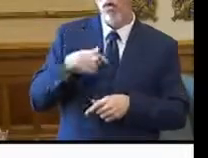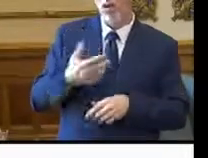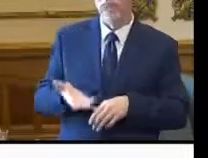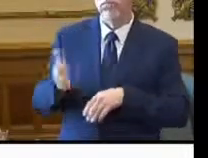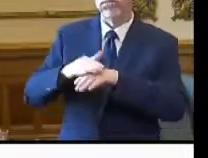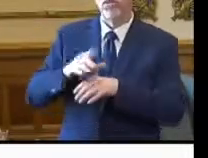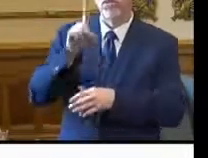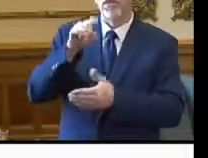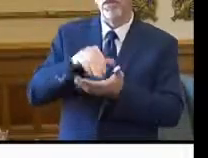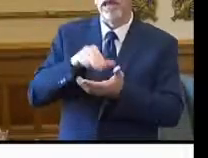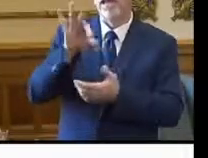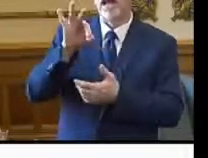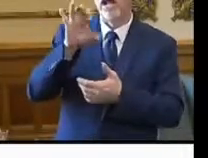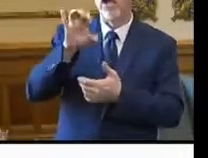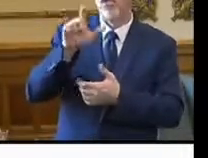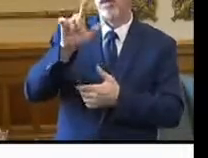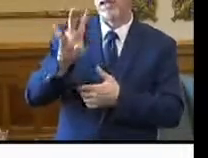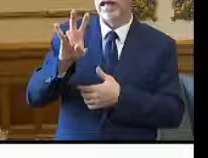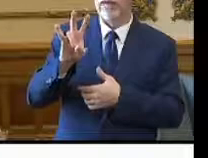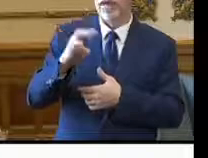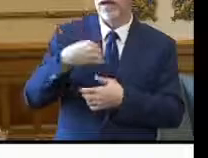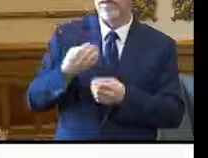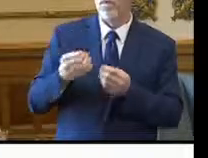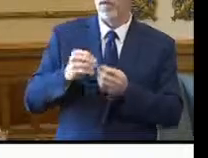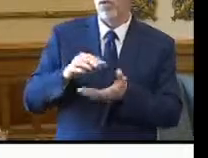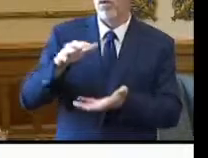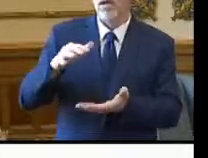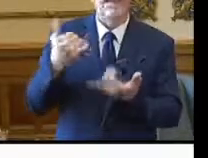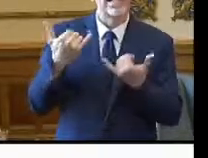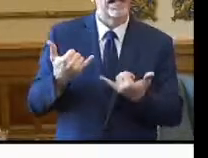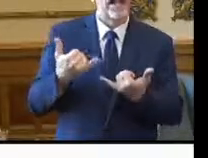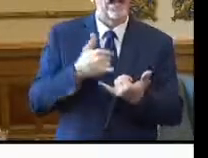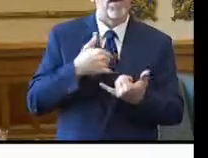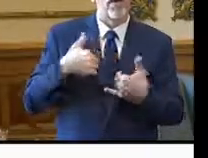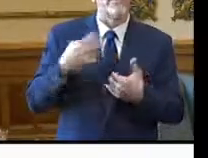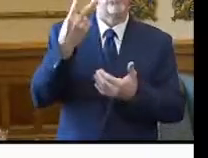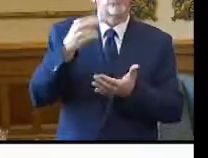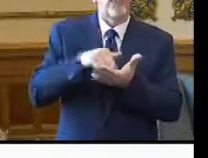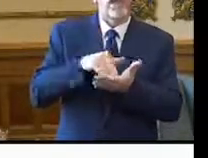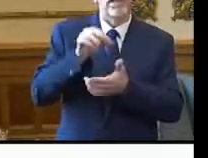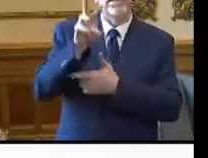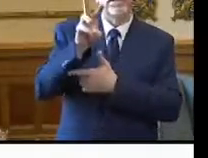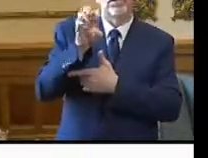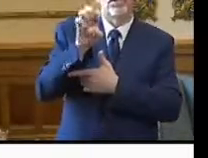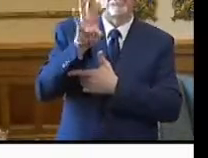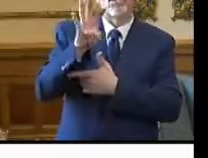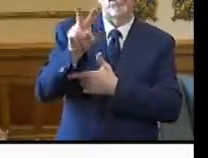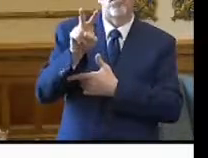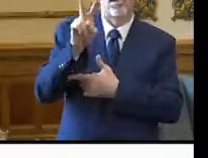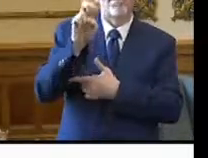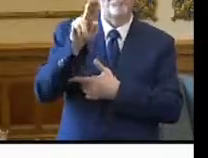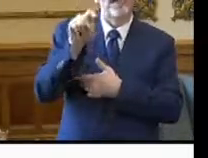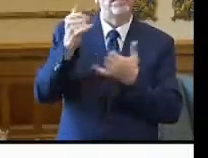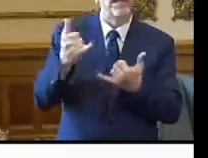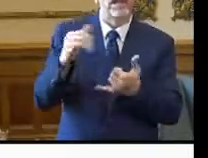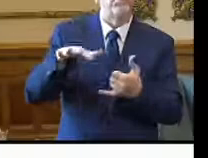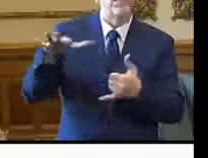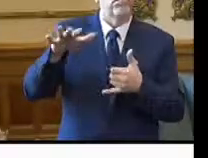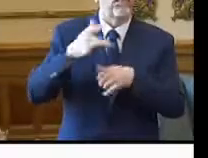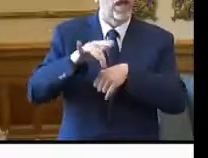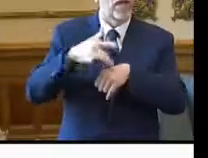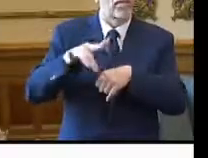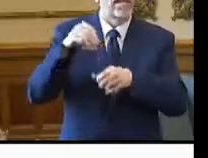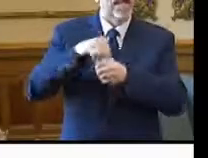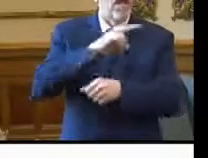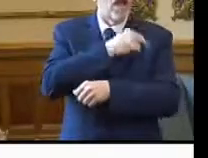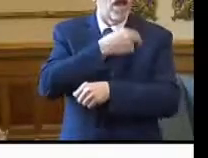to 1,927. As of today, we have 2,642 vents that are available and actually in